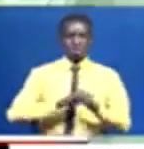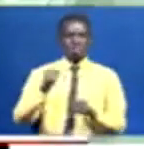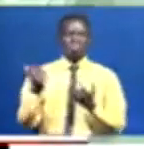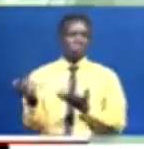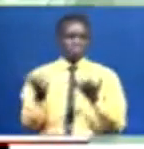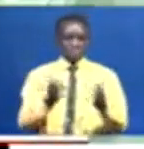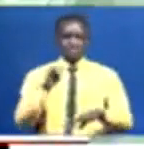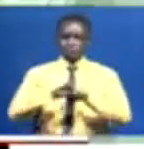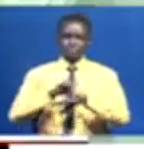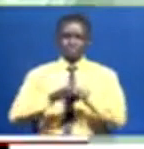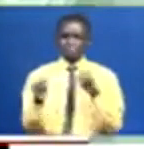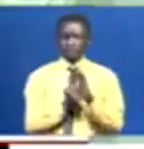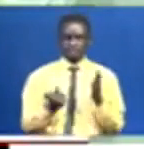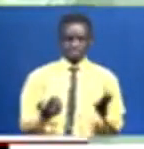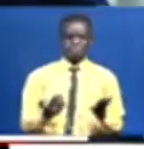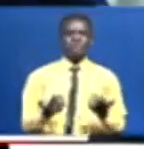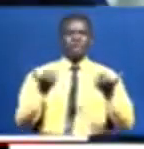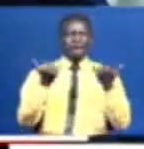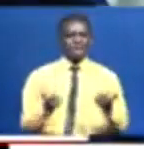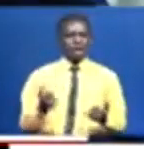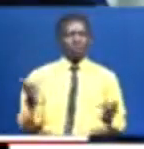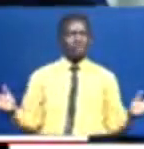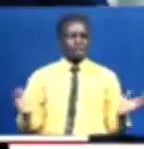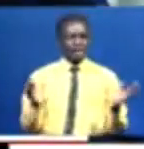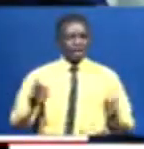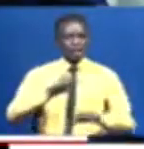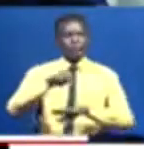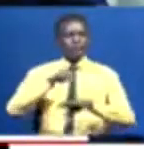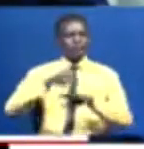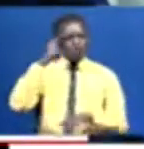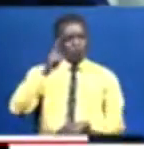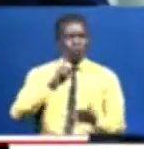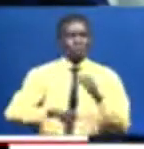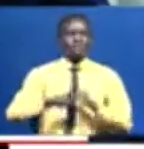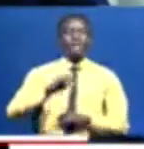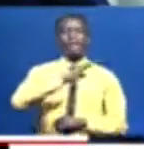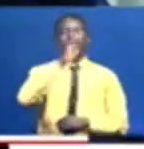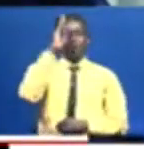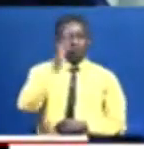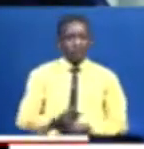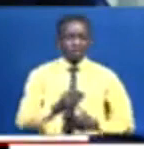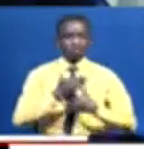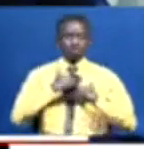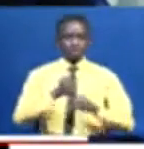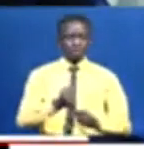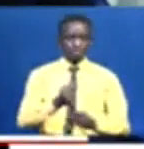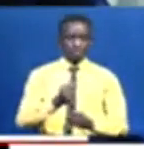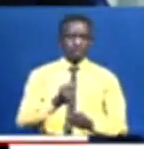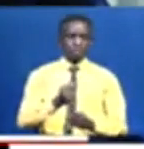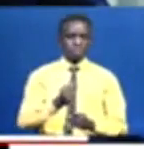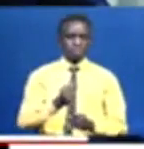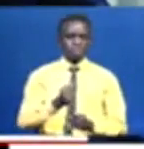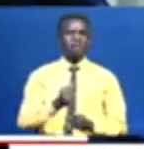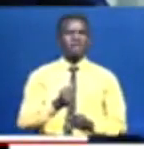We always encourage a principle of never trust and always verify. So even after understanding where your data